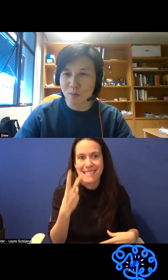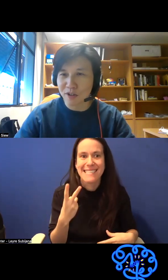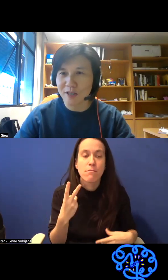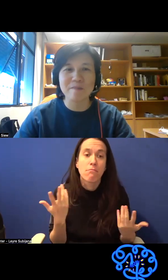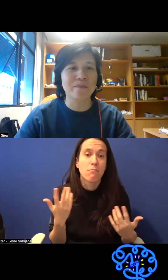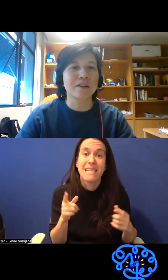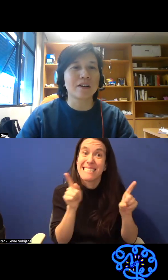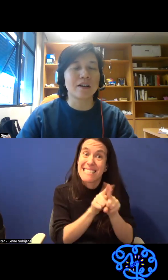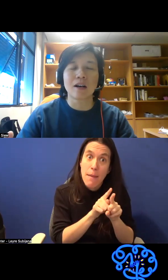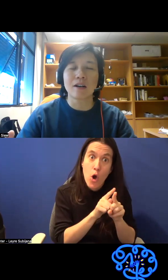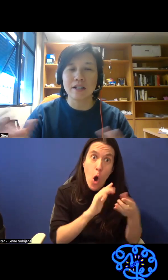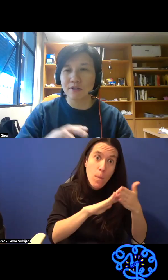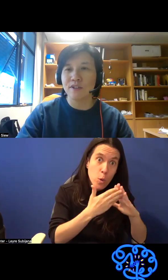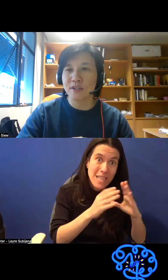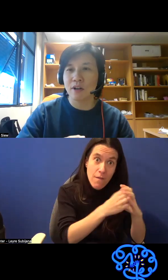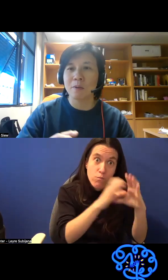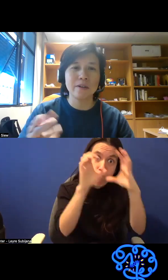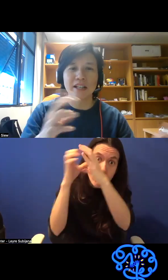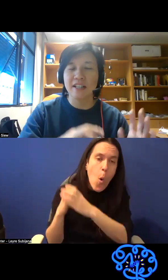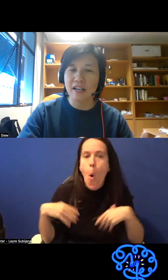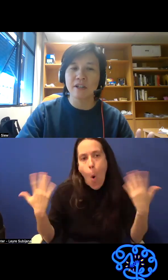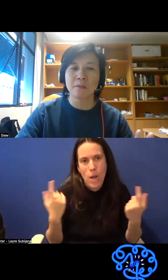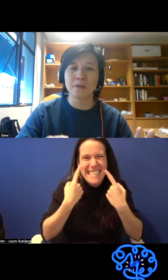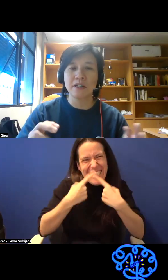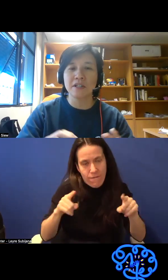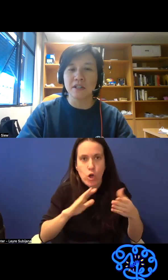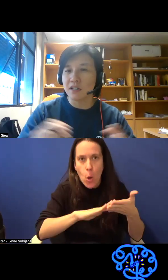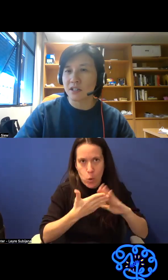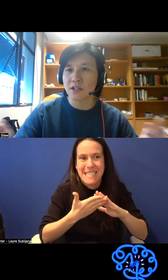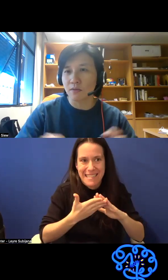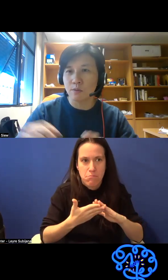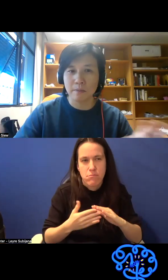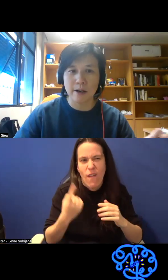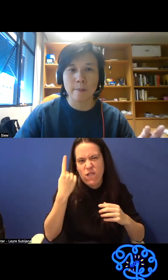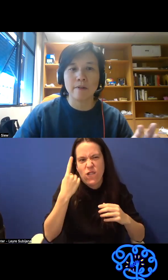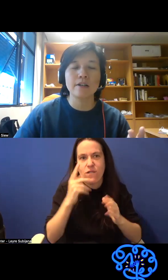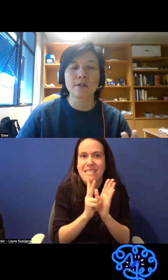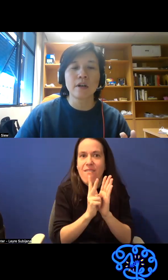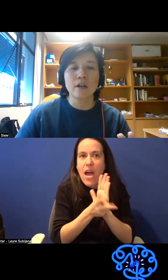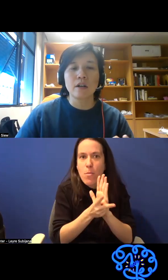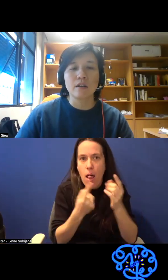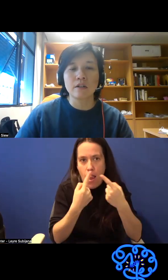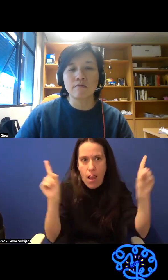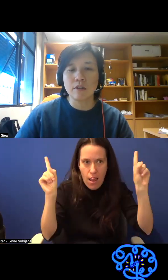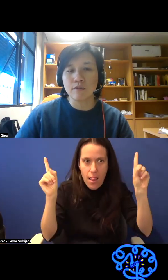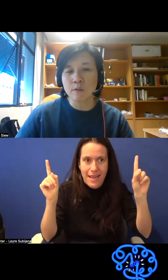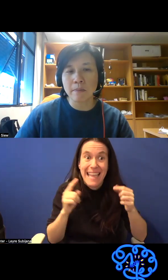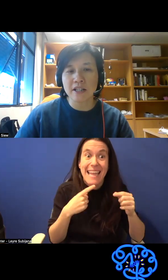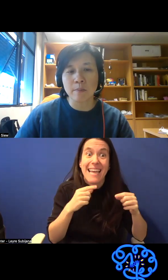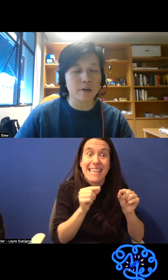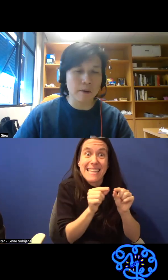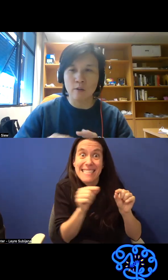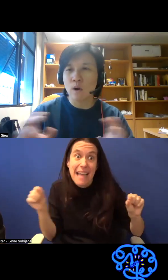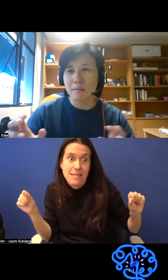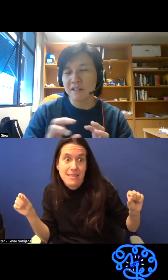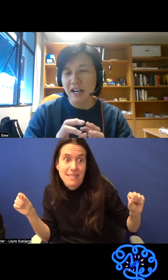different community. That's the first variable. And then the second variable is the distance of the word pair, right? So the if a word pair is